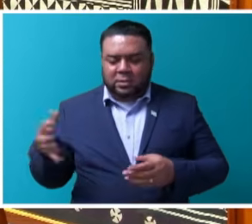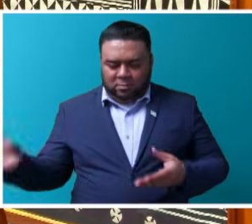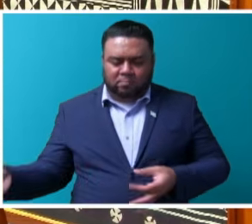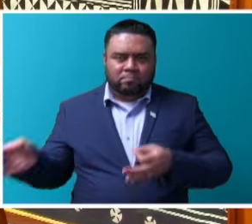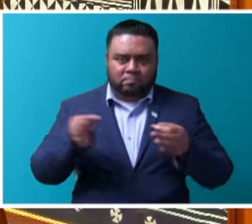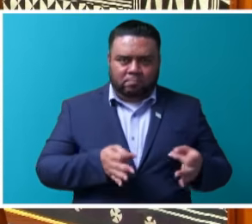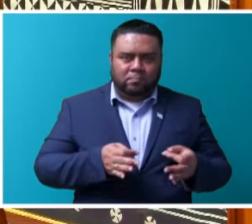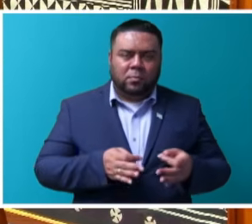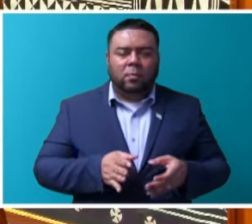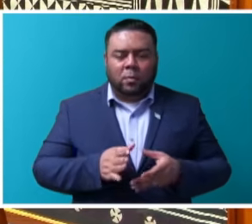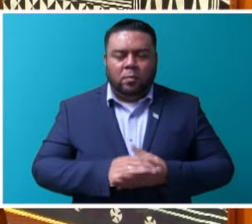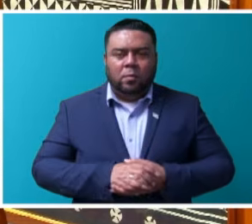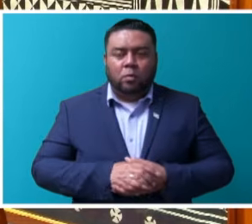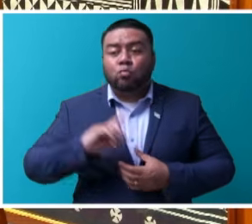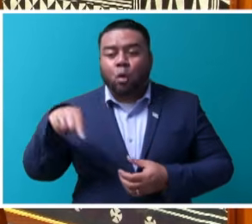forward accordingly.